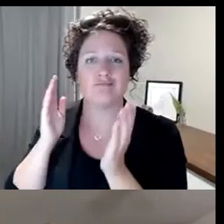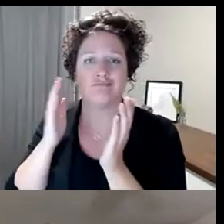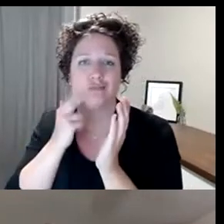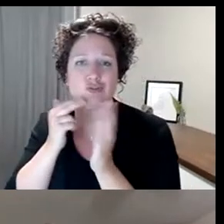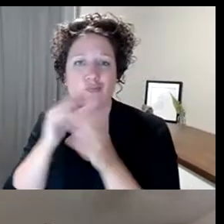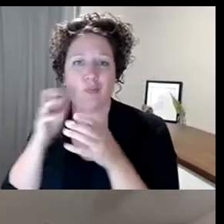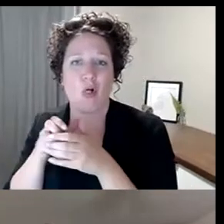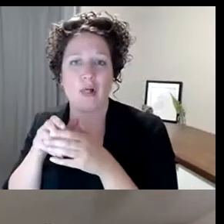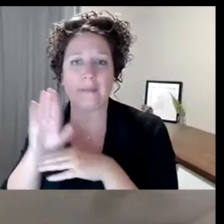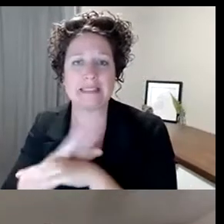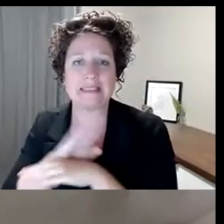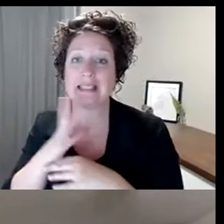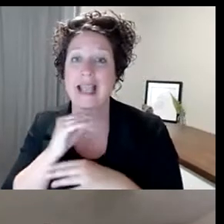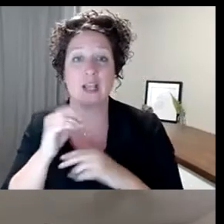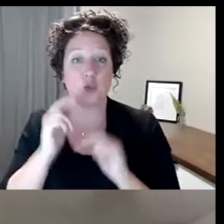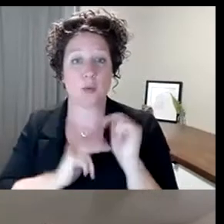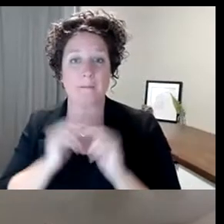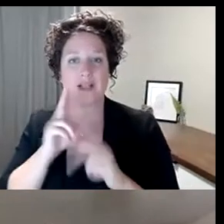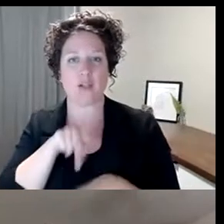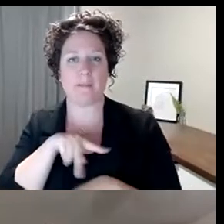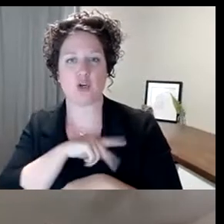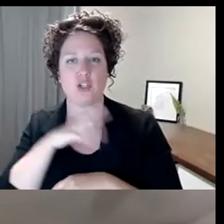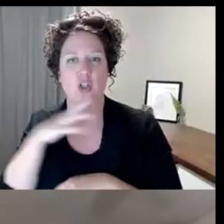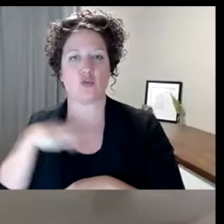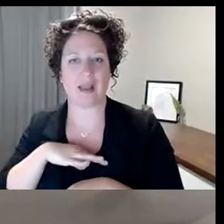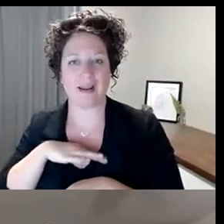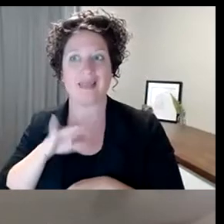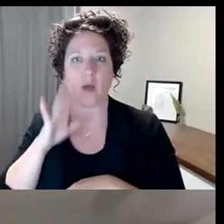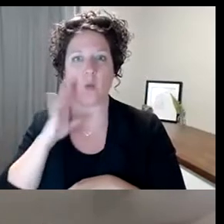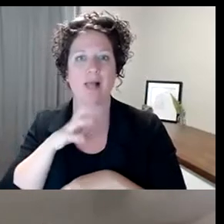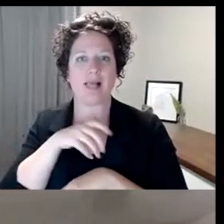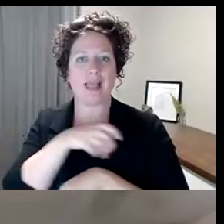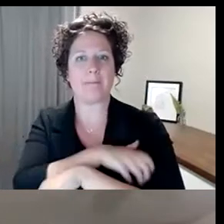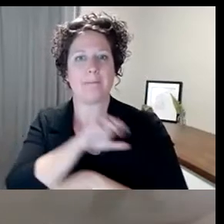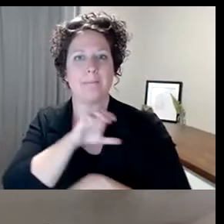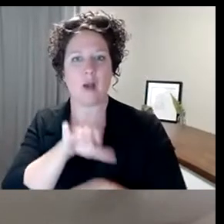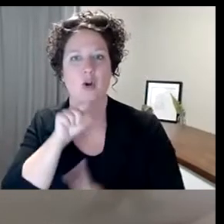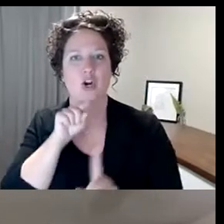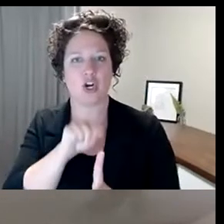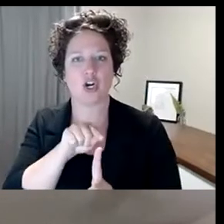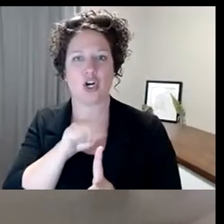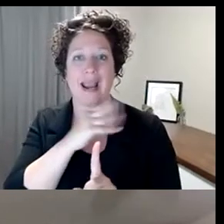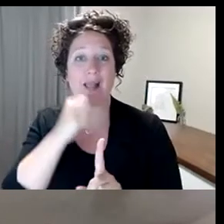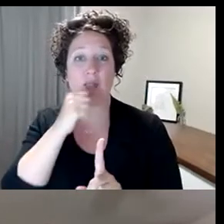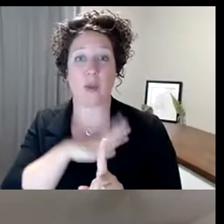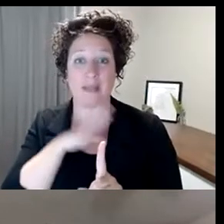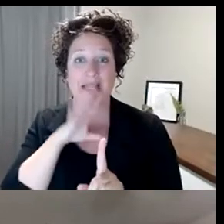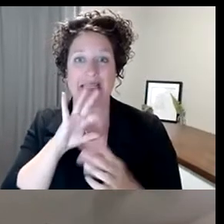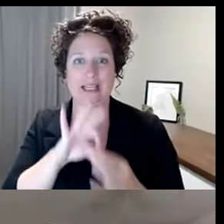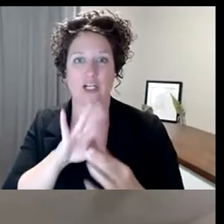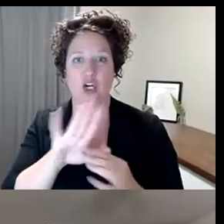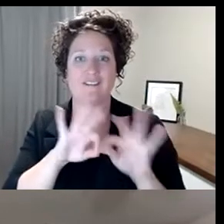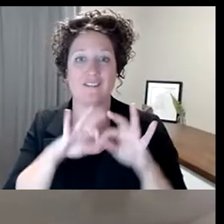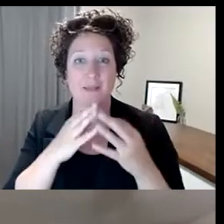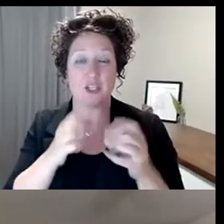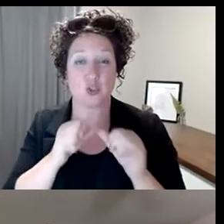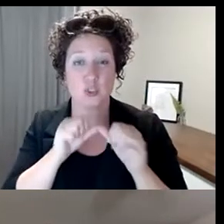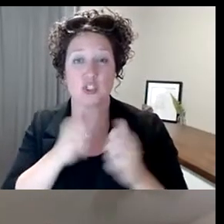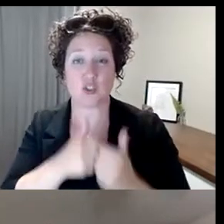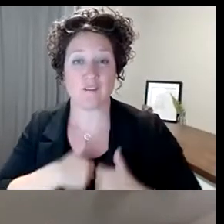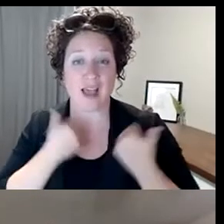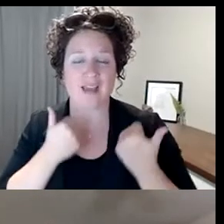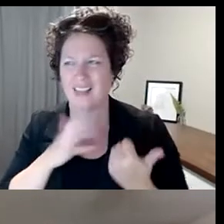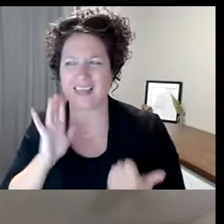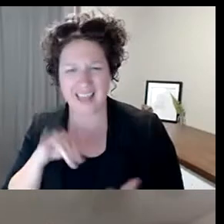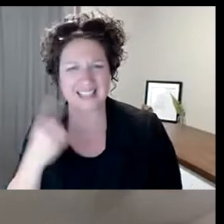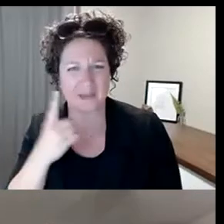build a personal credit history that will further empower women and the entire family to survive is something that worth